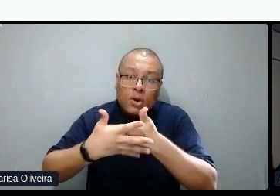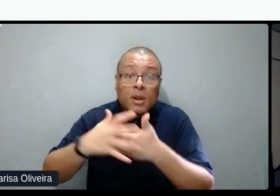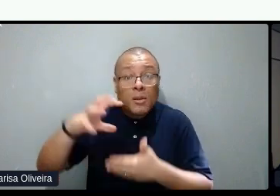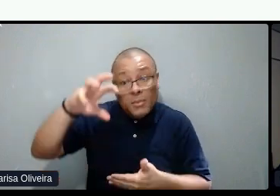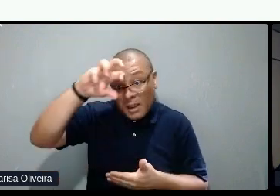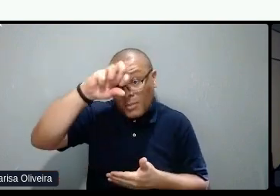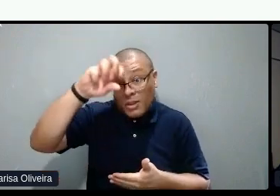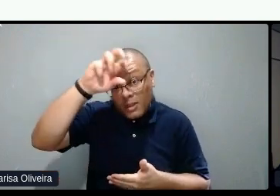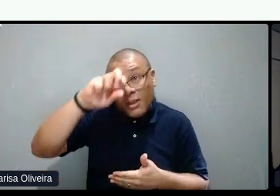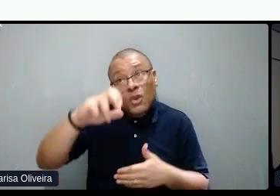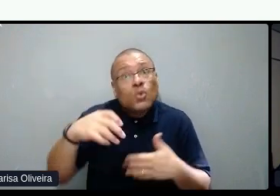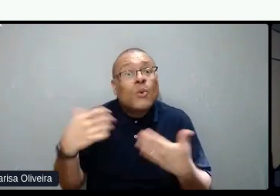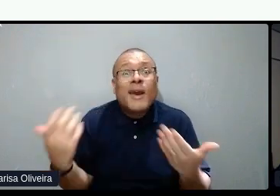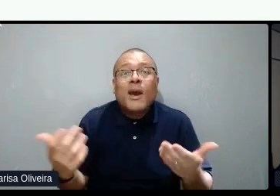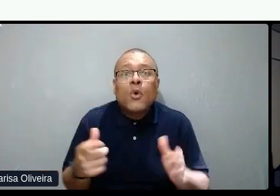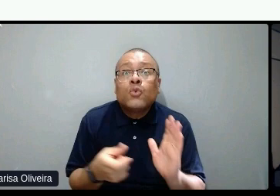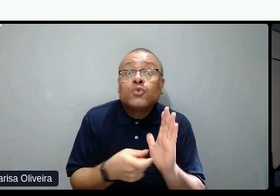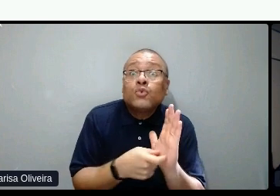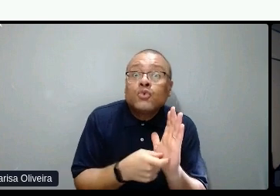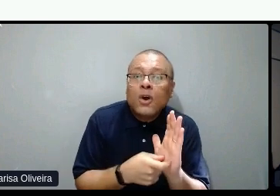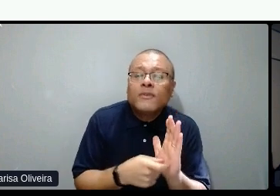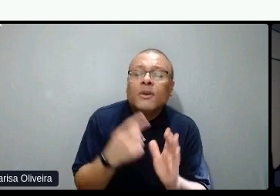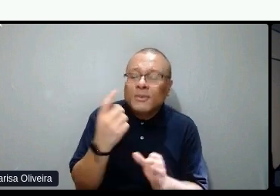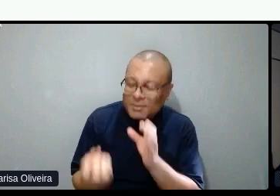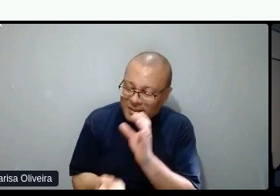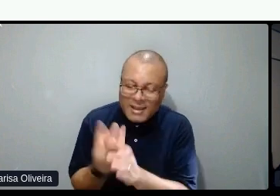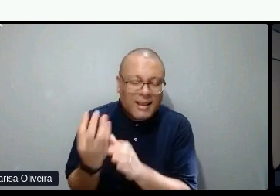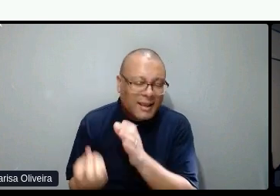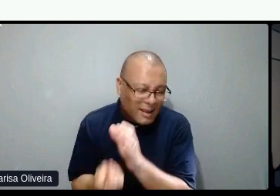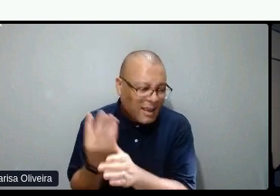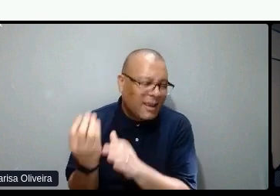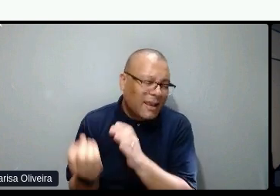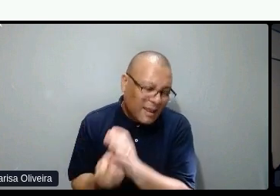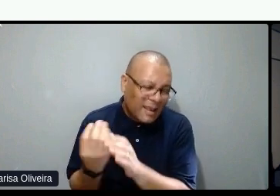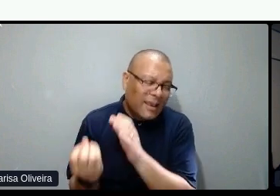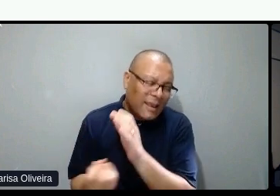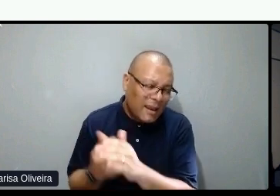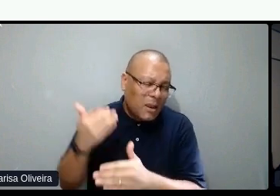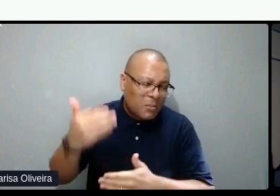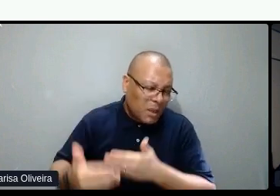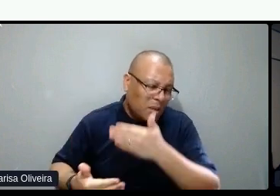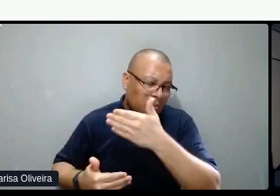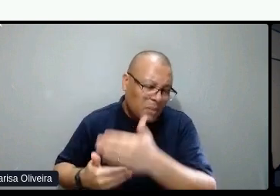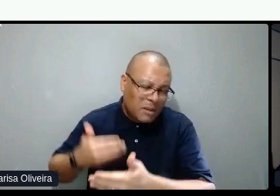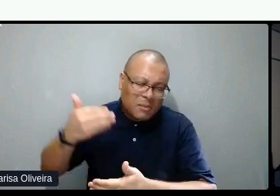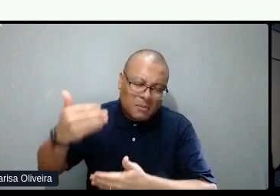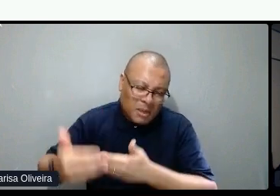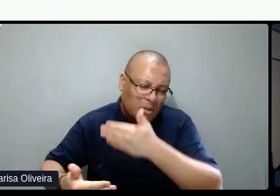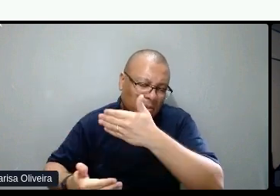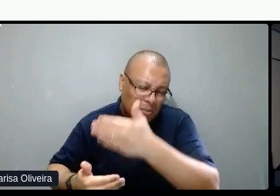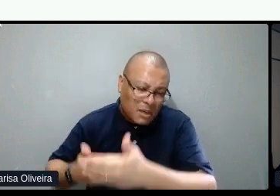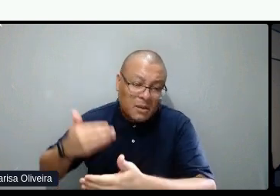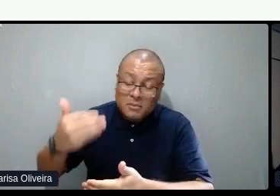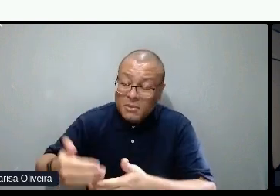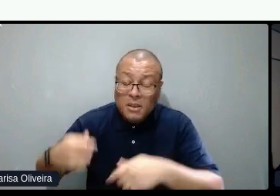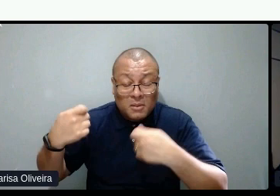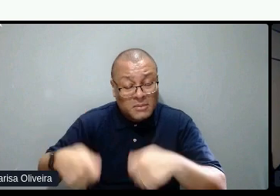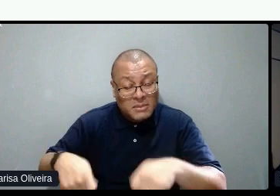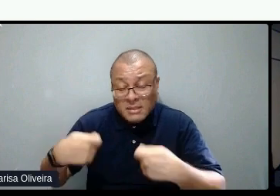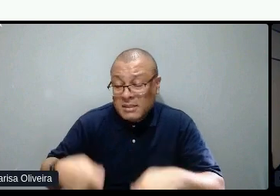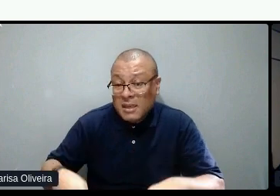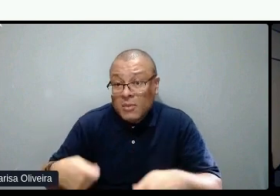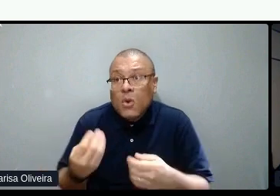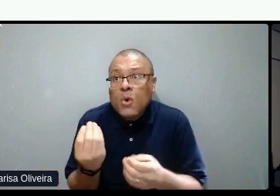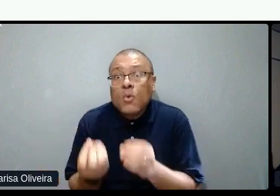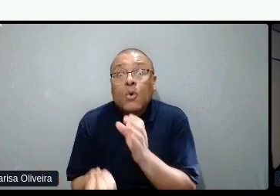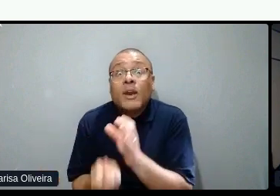is not producing the same thing over and over and over and over again. we are actually learning things. We are figuring out how can